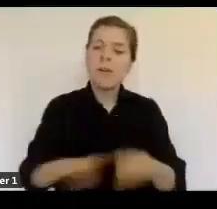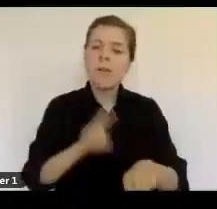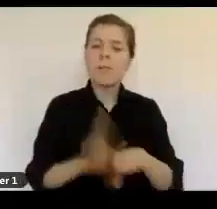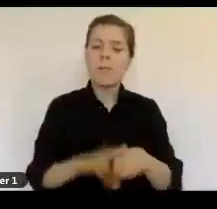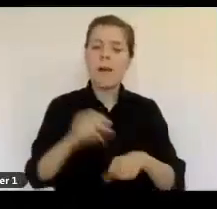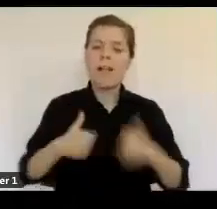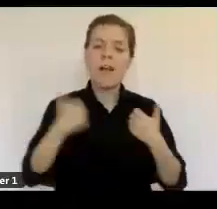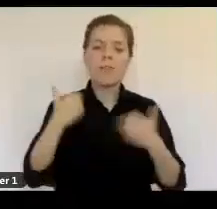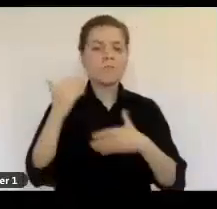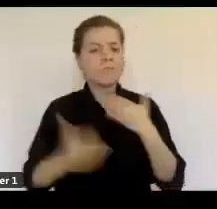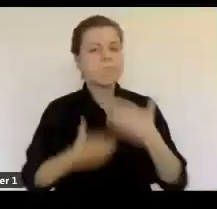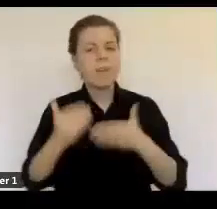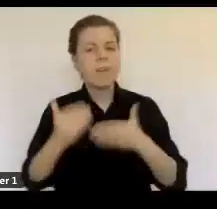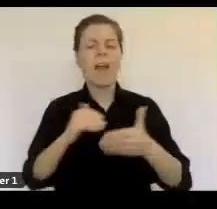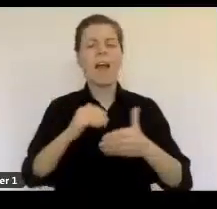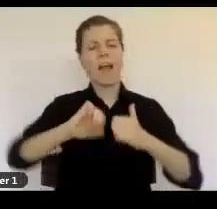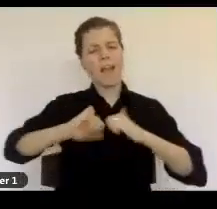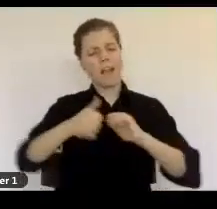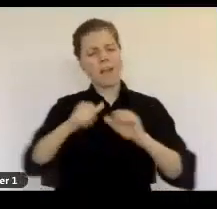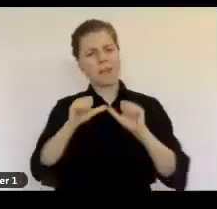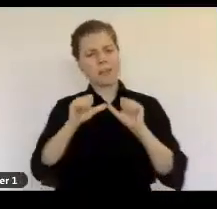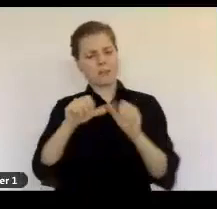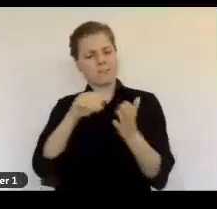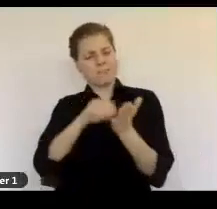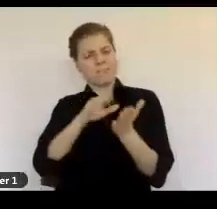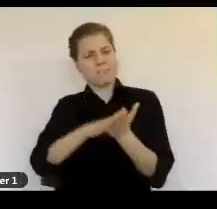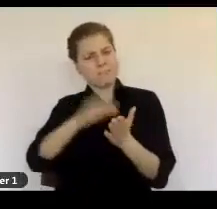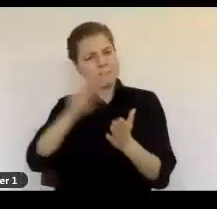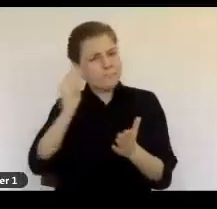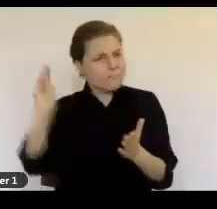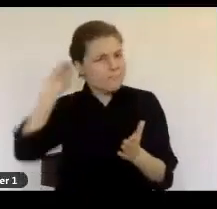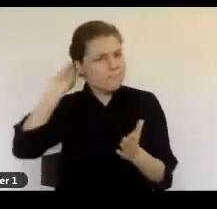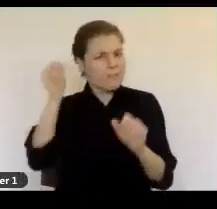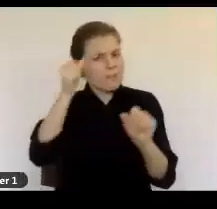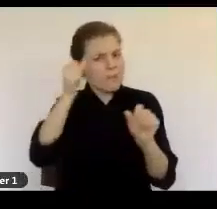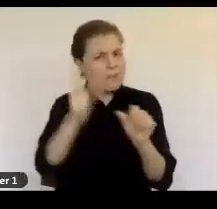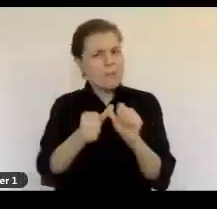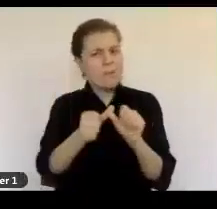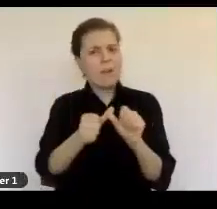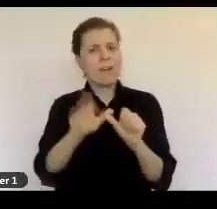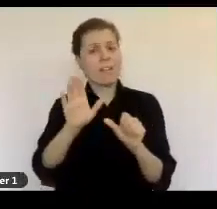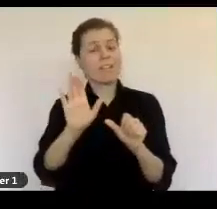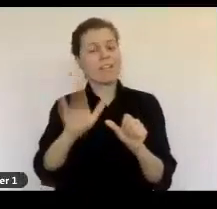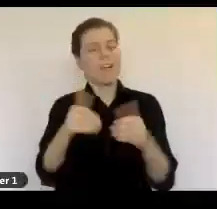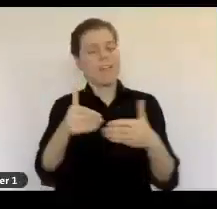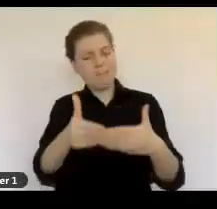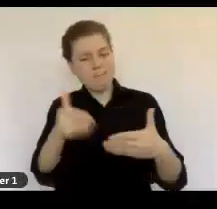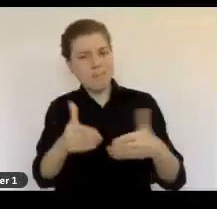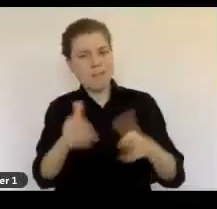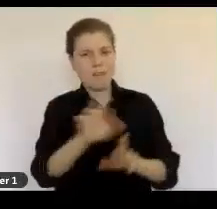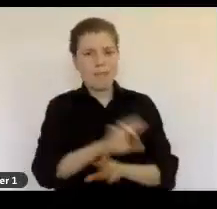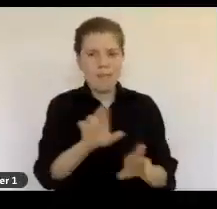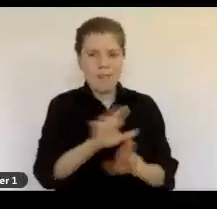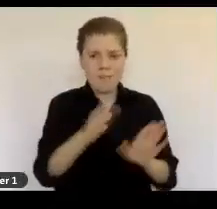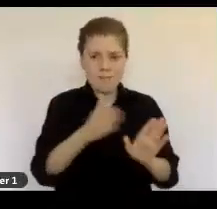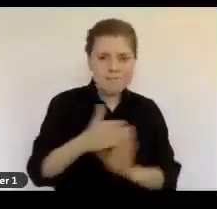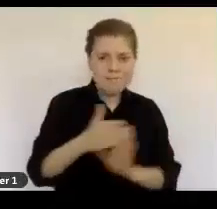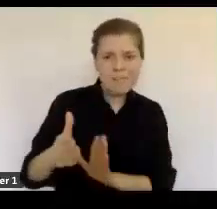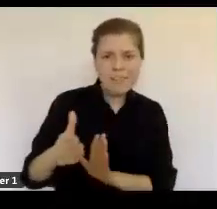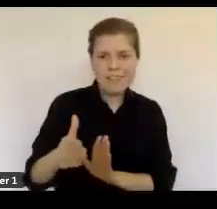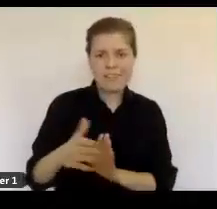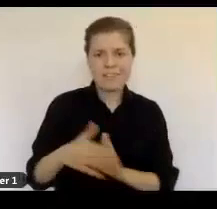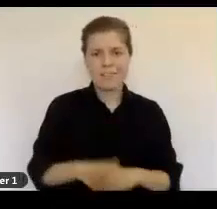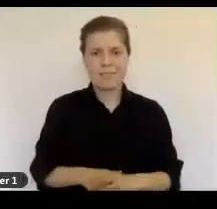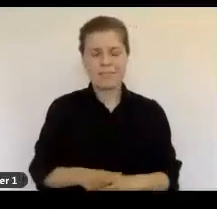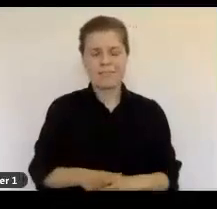all, communities reopen, we can all get back on the streets, and many of us can get back to our regular lives? And how do we keep